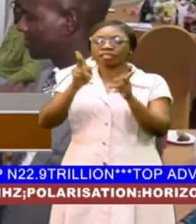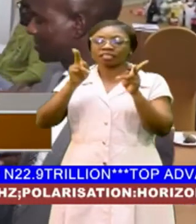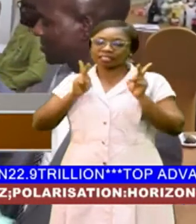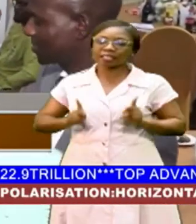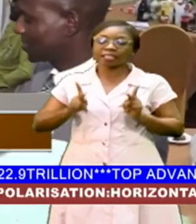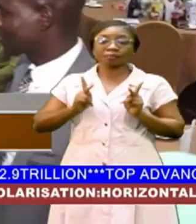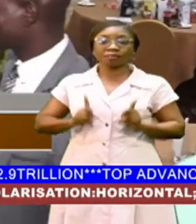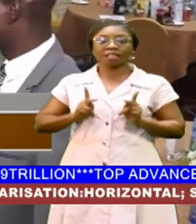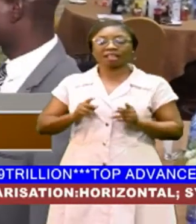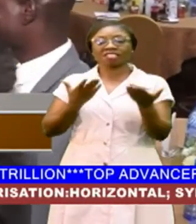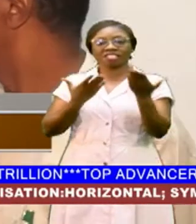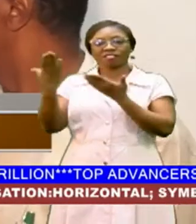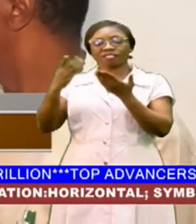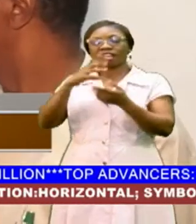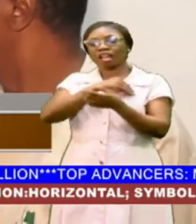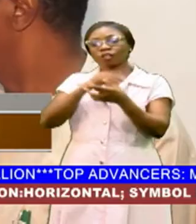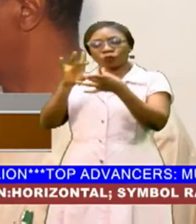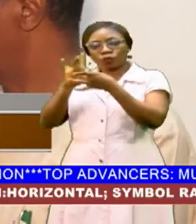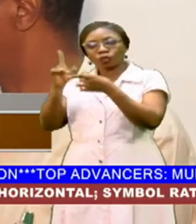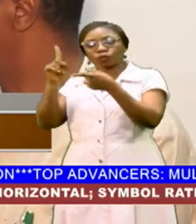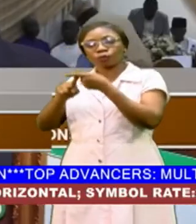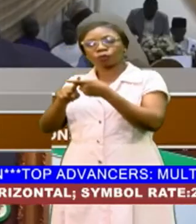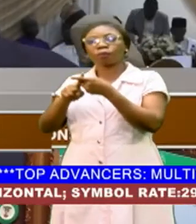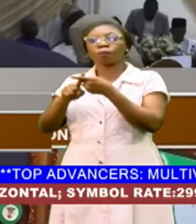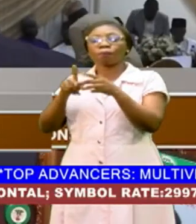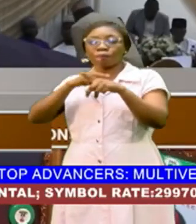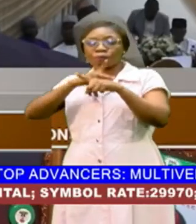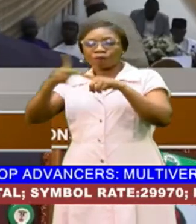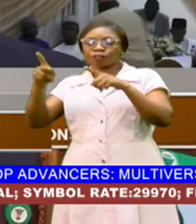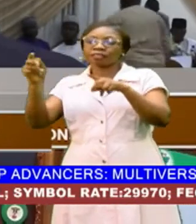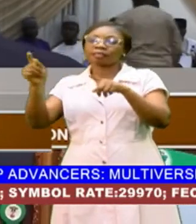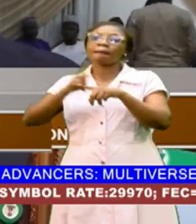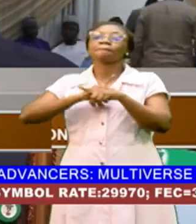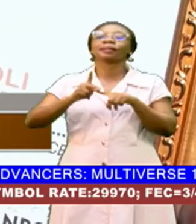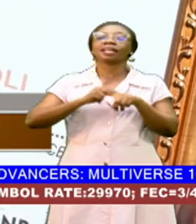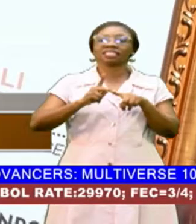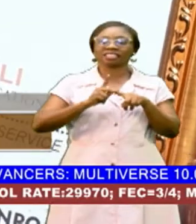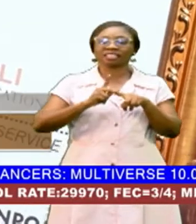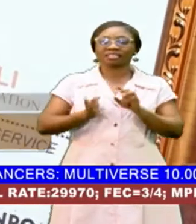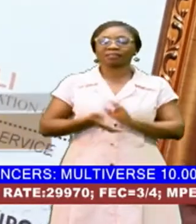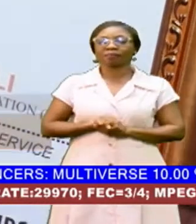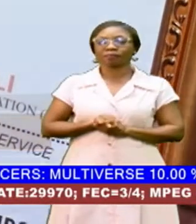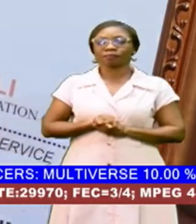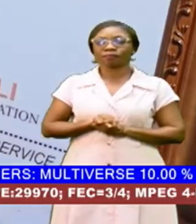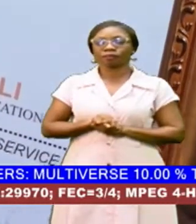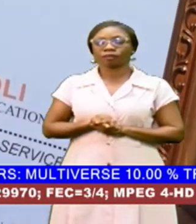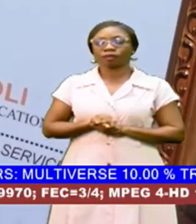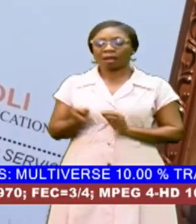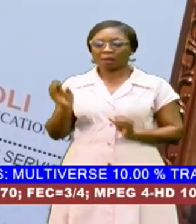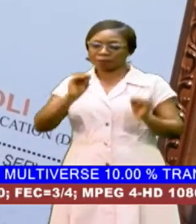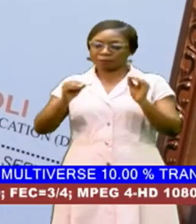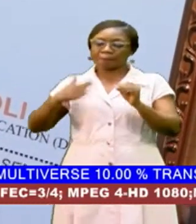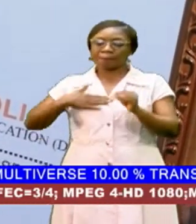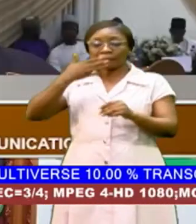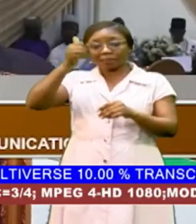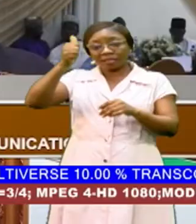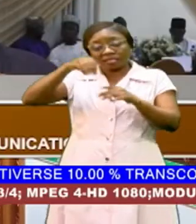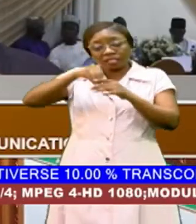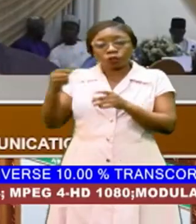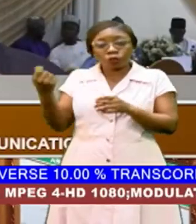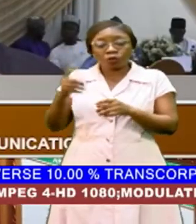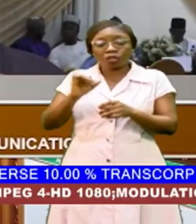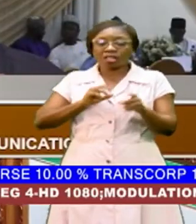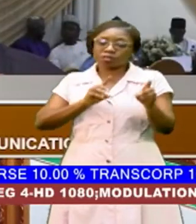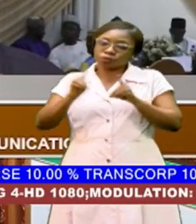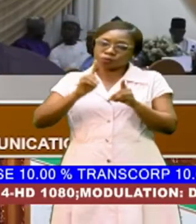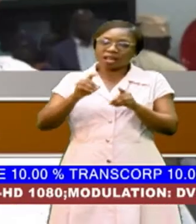and commitment to professional practices. I've been rated high. I put in my best in whatever I'm doing. I'm very